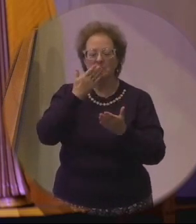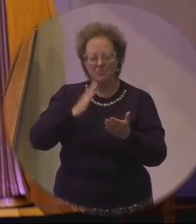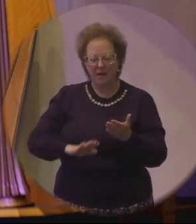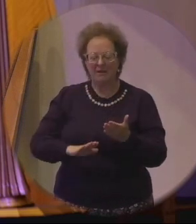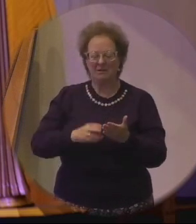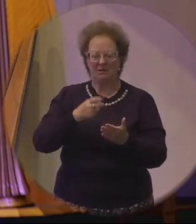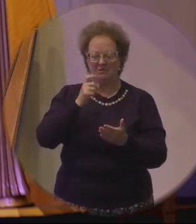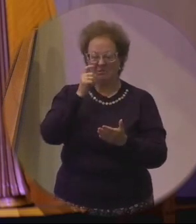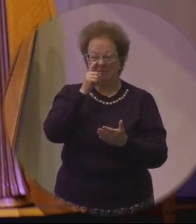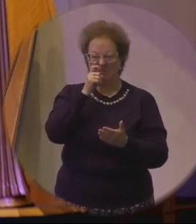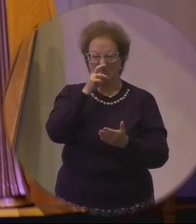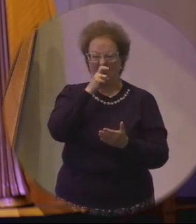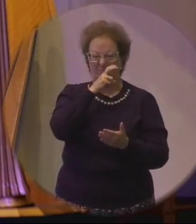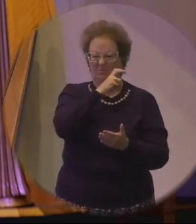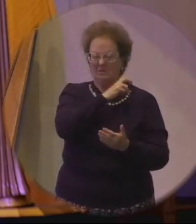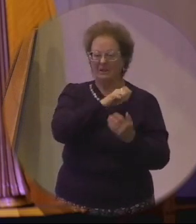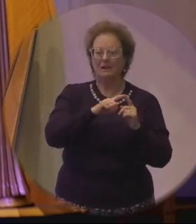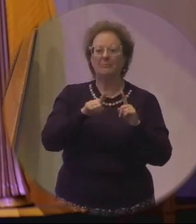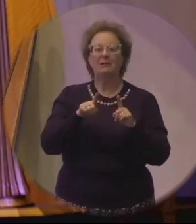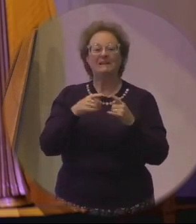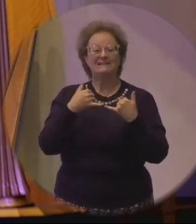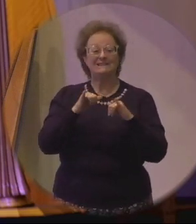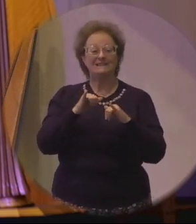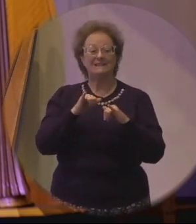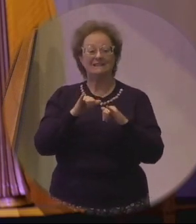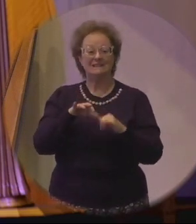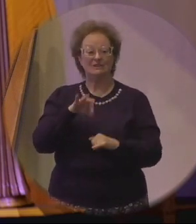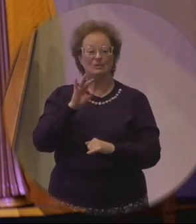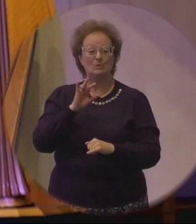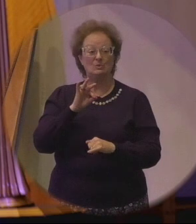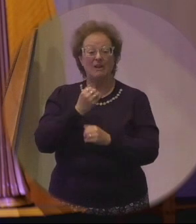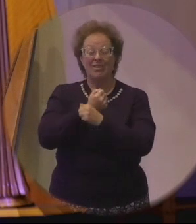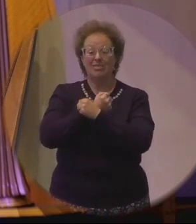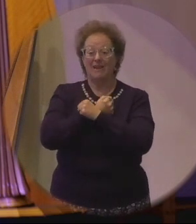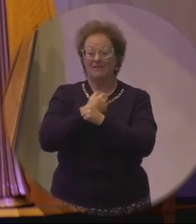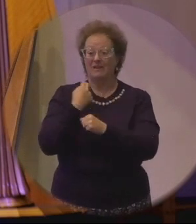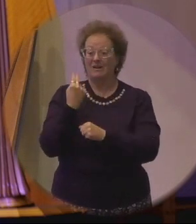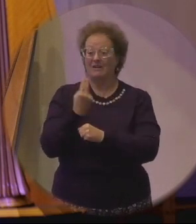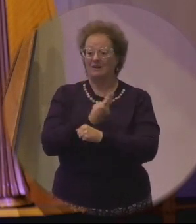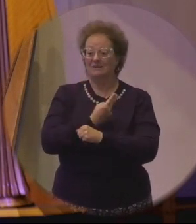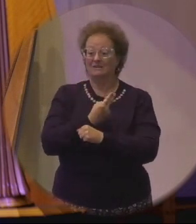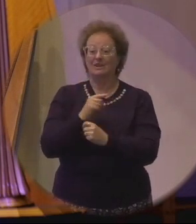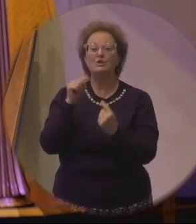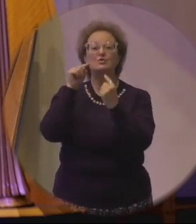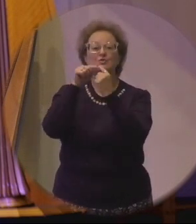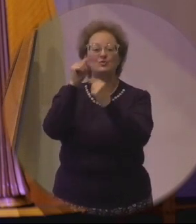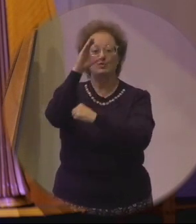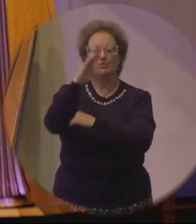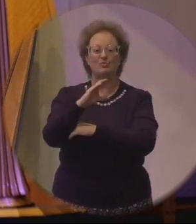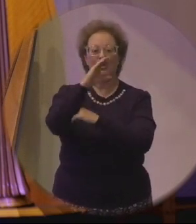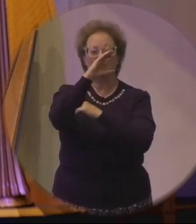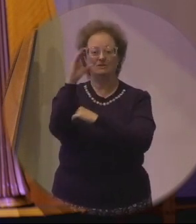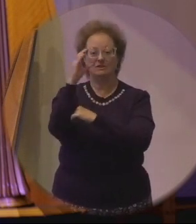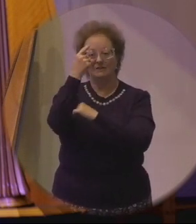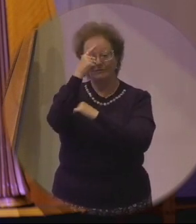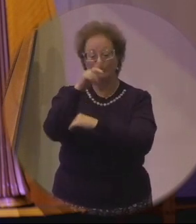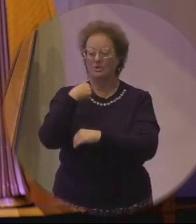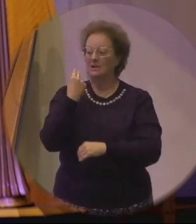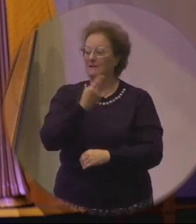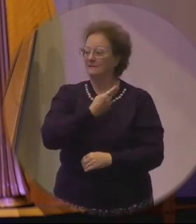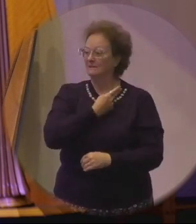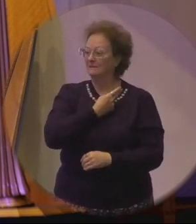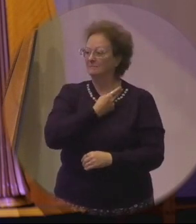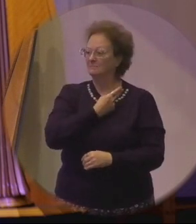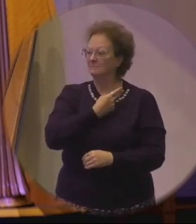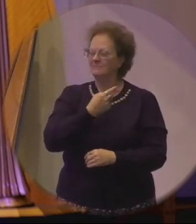the ugly. And yet he still chooses to love us enough to go to the cross for us. So back to